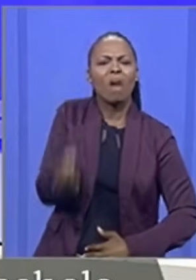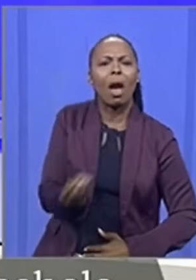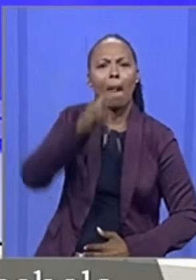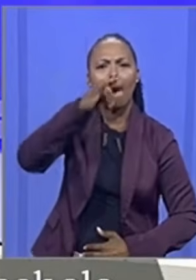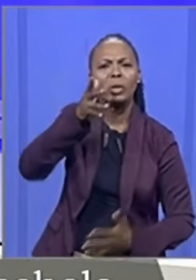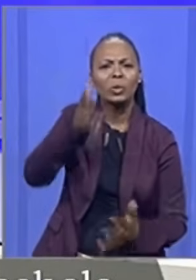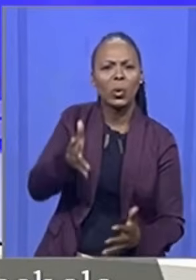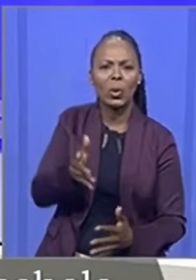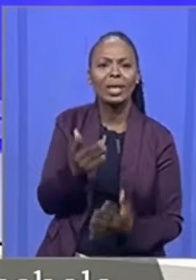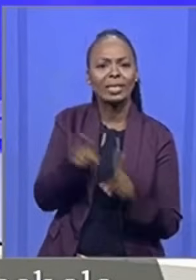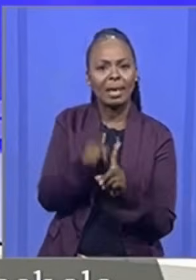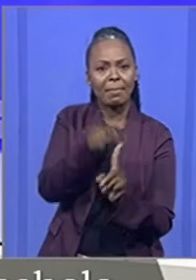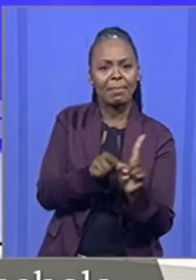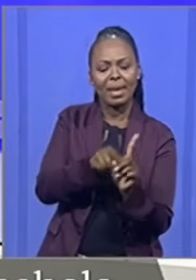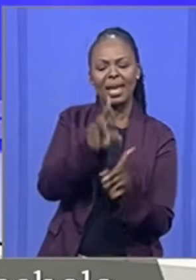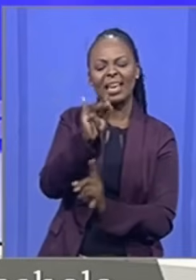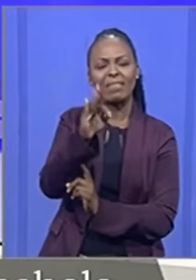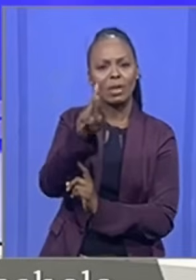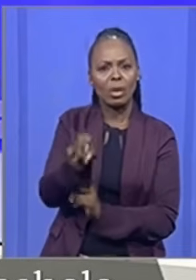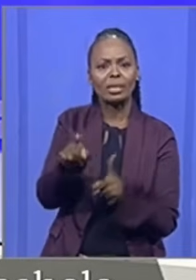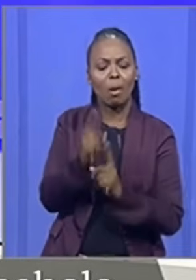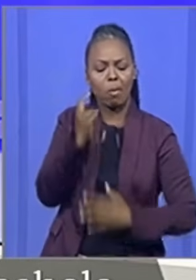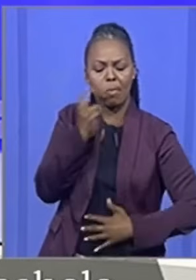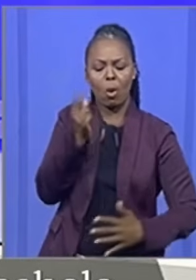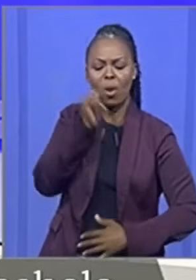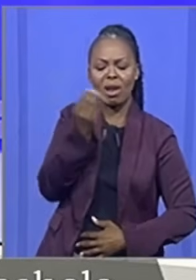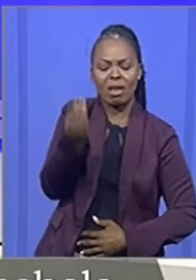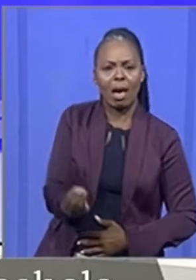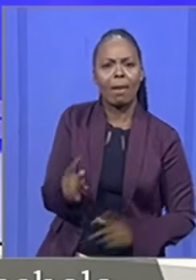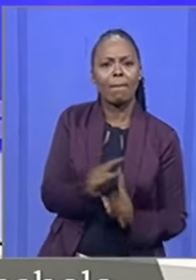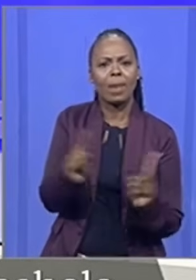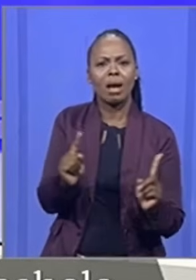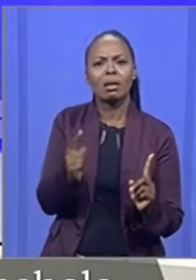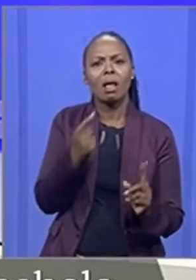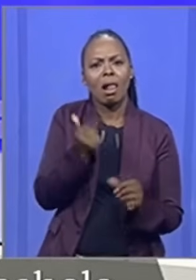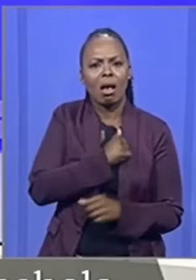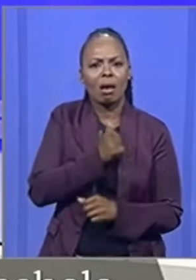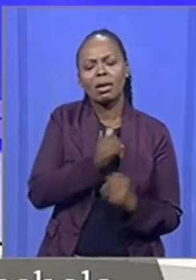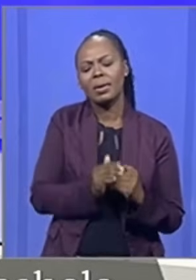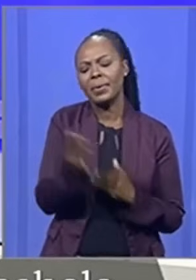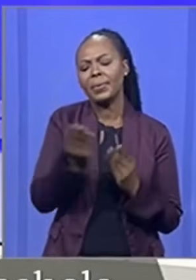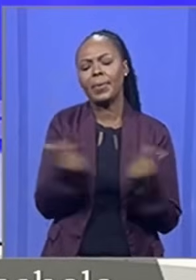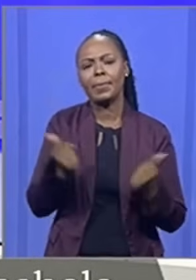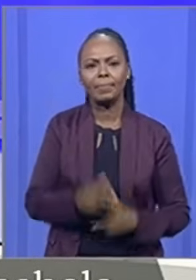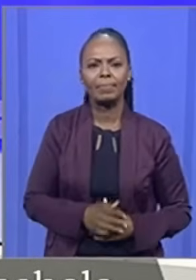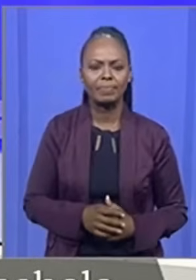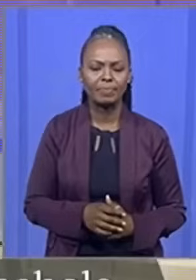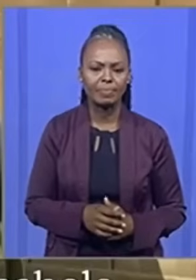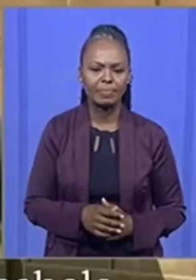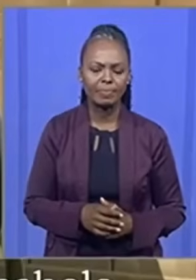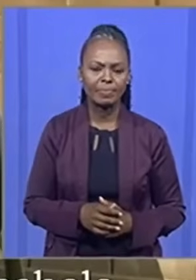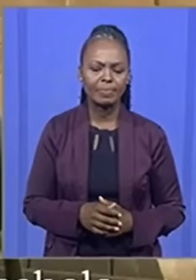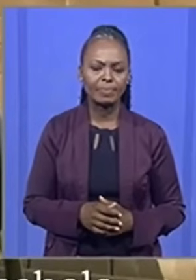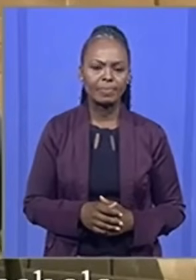Refile Makwaela ke mong wa batjha ba thulane le mathata ana empa o kgonne hore a pheme tsietsi ena.